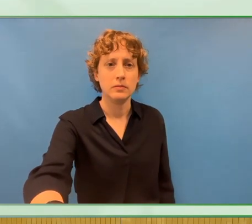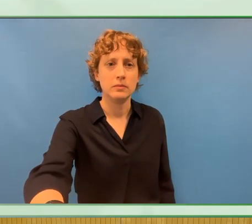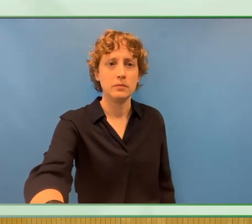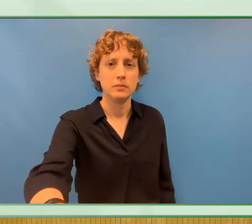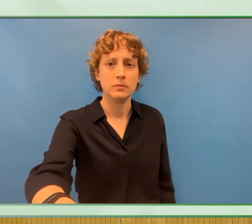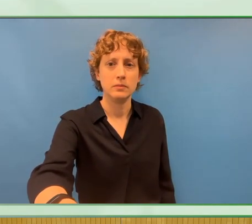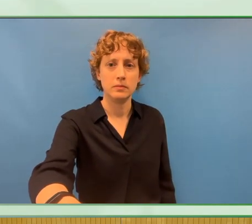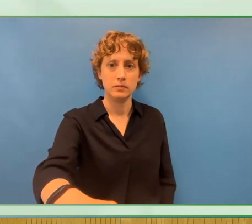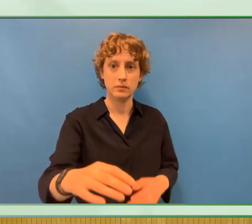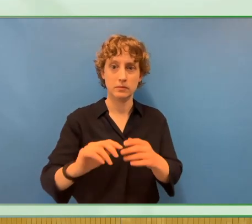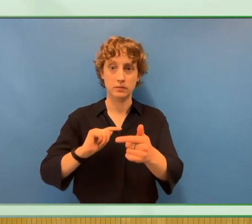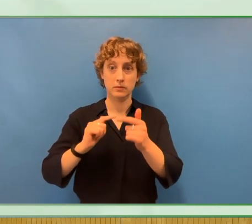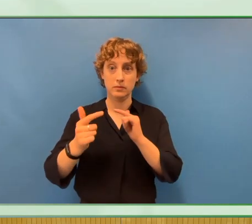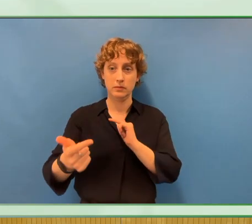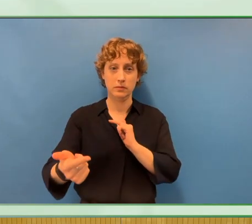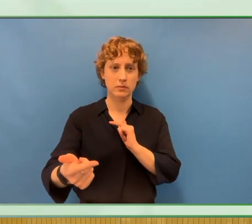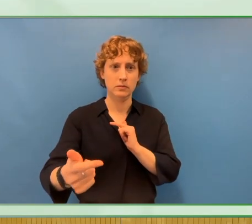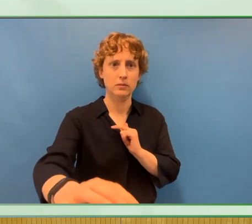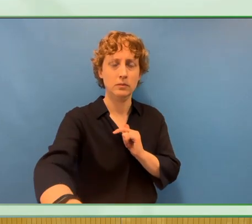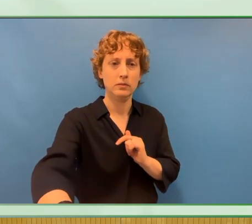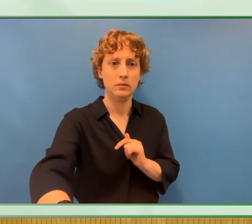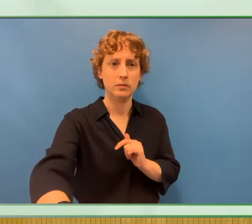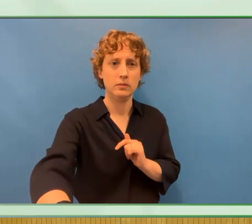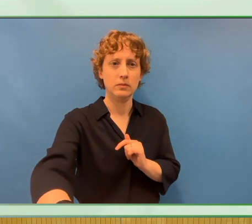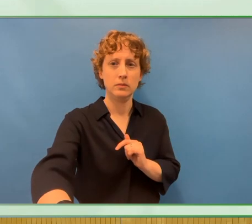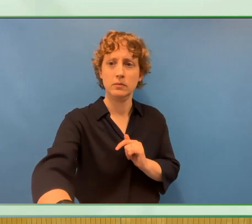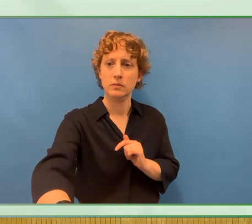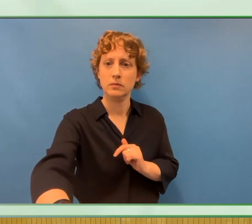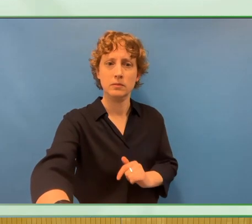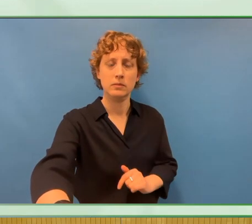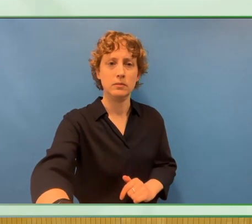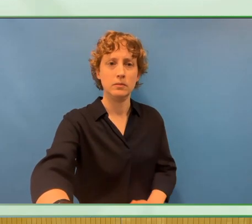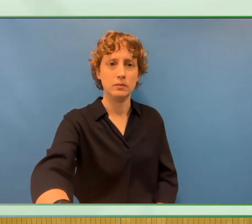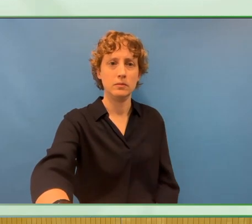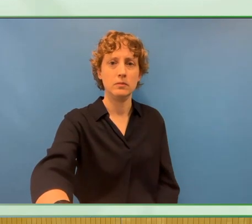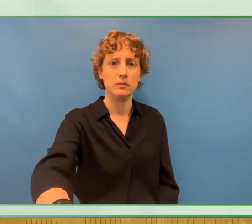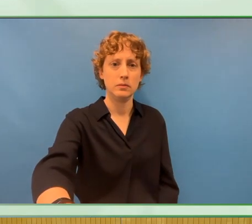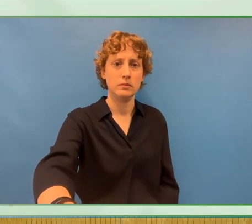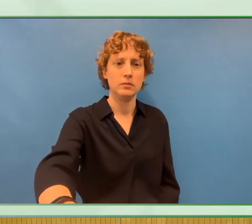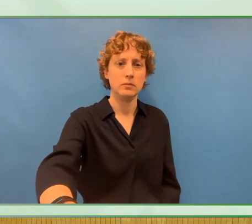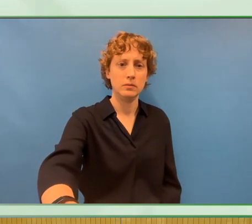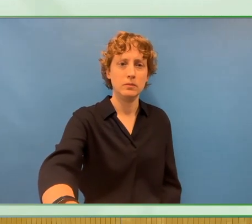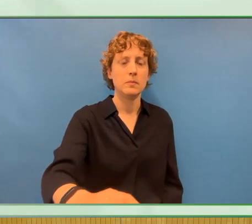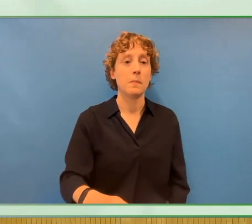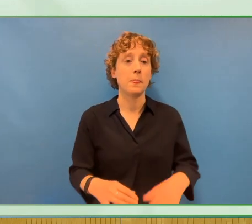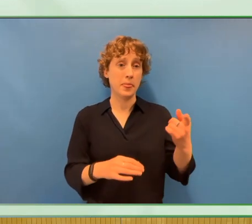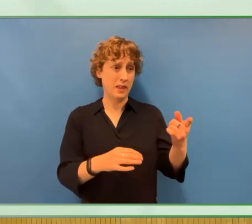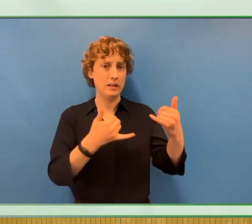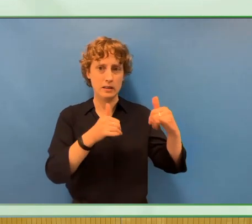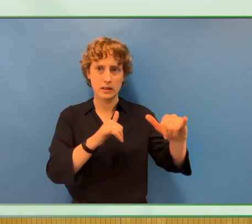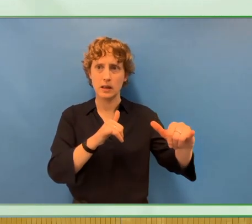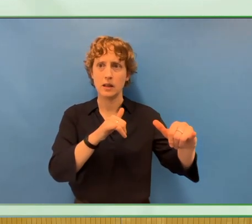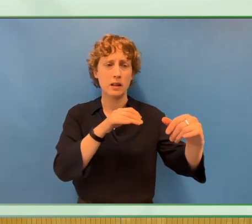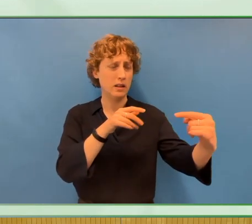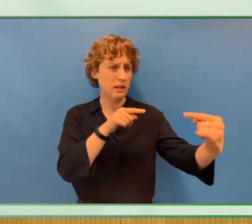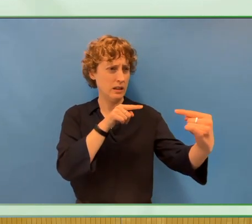charity and medical framing of disability. We're still fighting that. Low visibility of structural discrimination. I don't